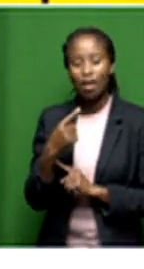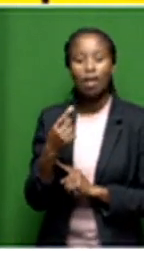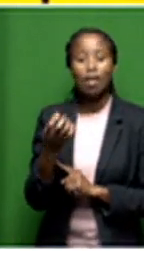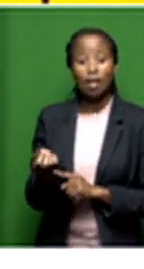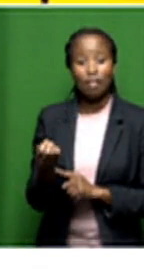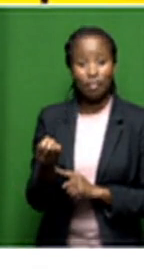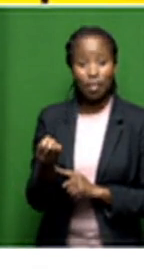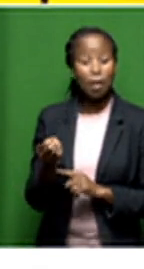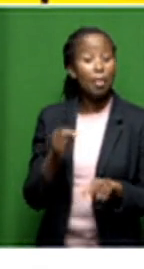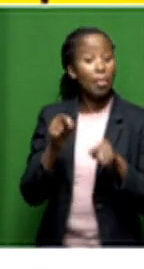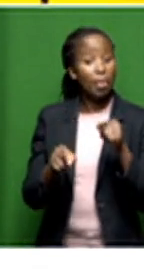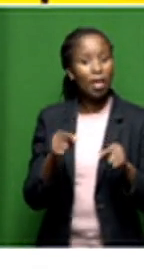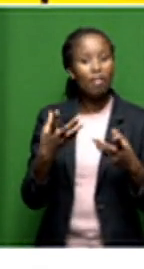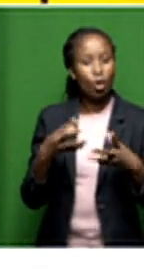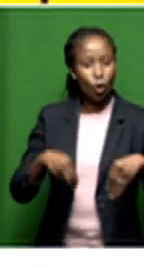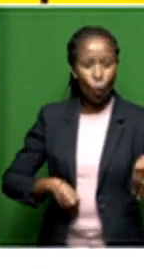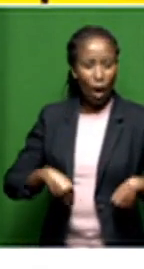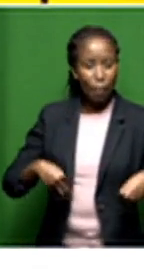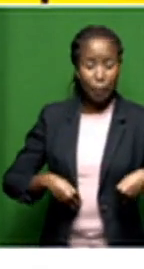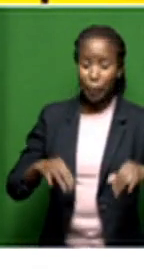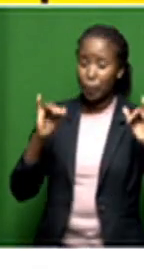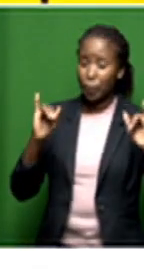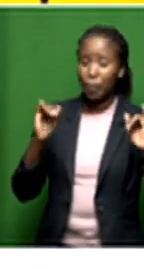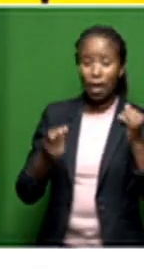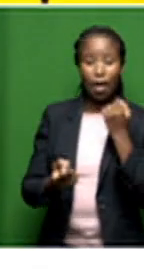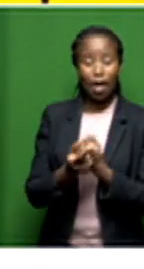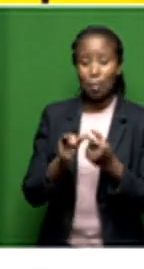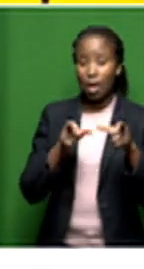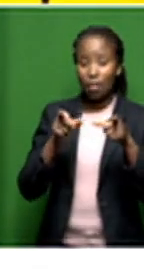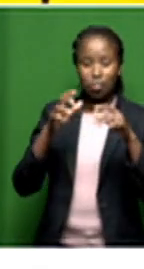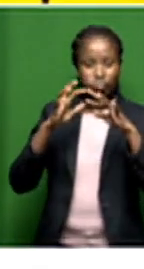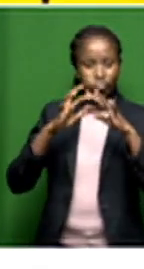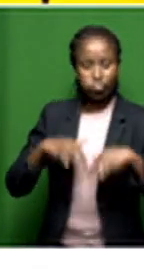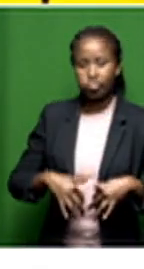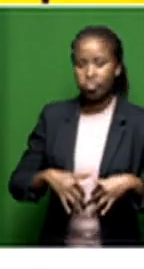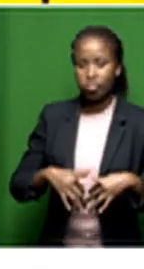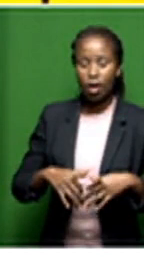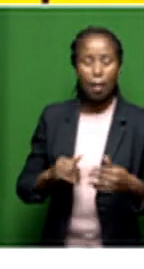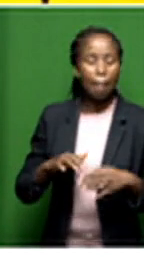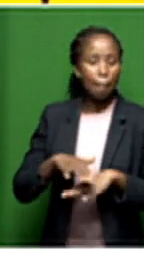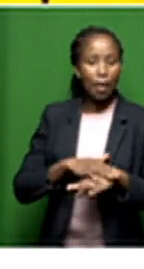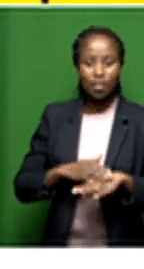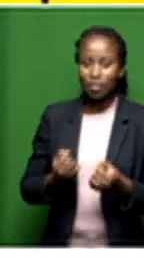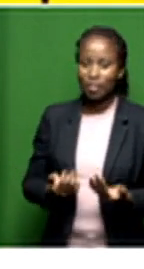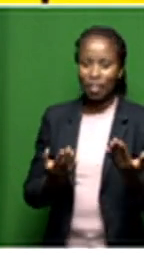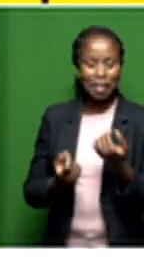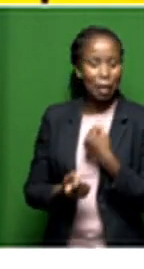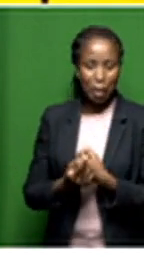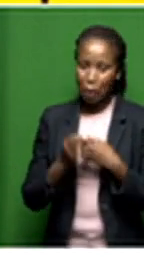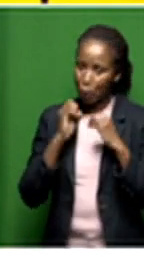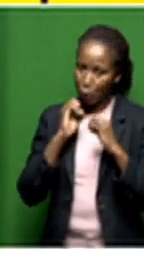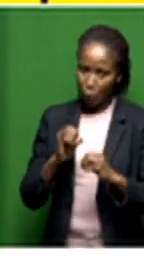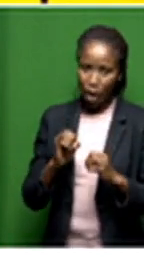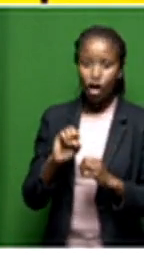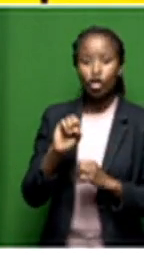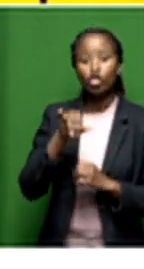corruption, which has led to the total collapse of governance and a failure to deliver basic services. In June 2018, the Gauteng